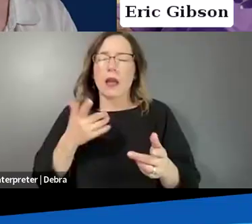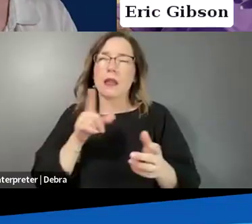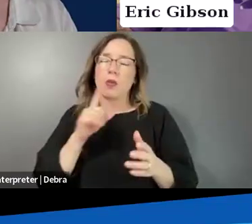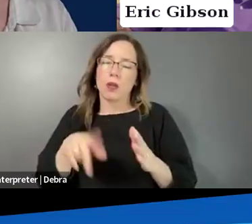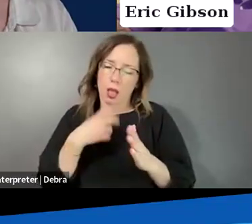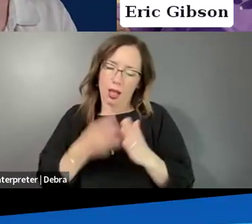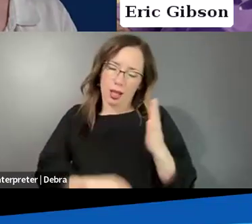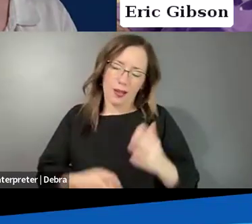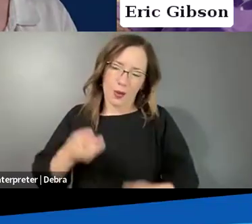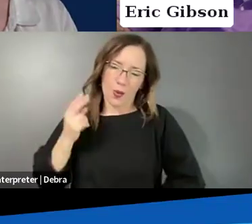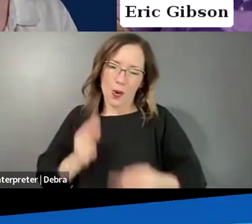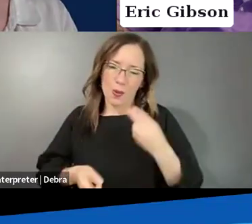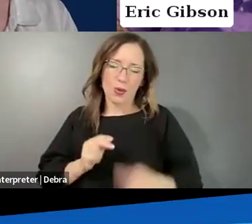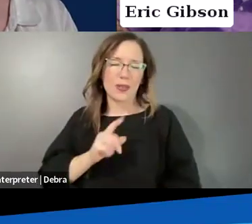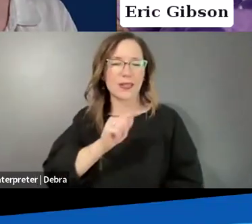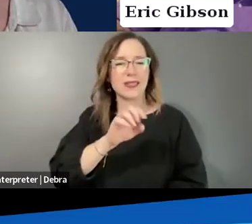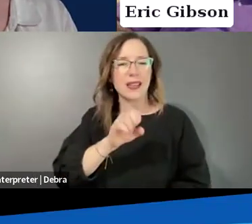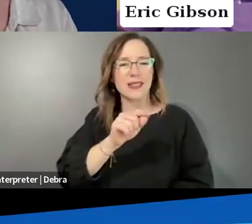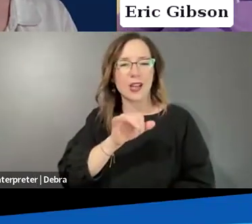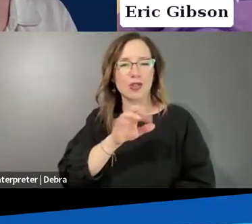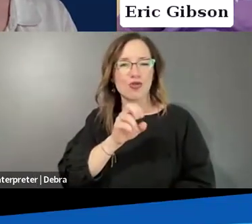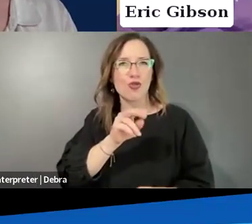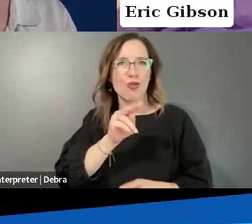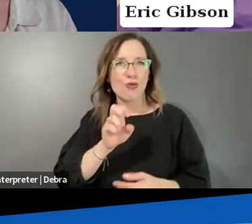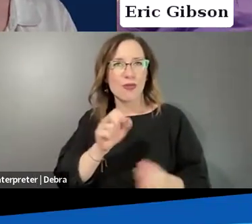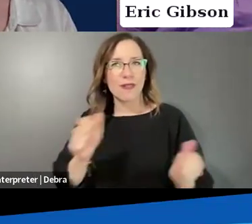Mhm. hormones, testosterone, all that stuff that